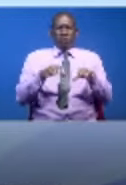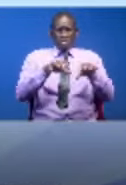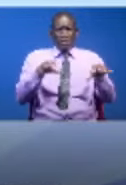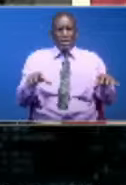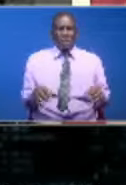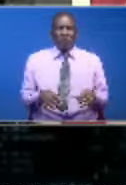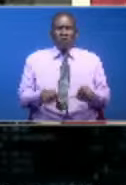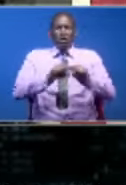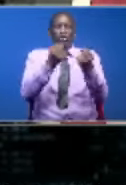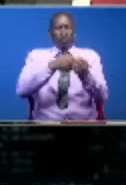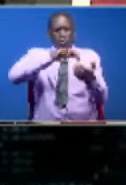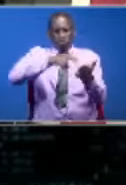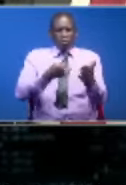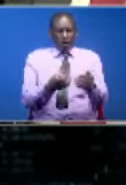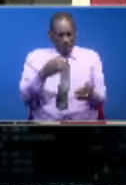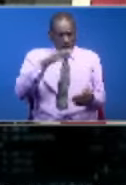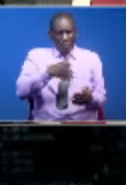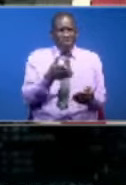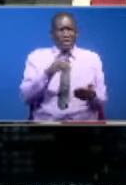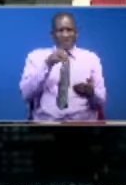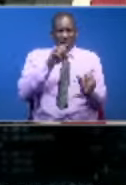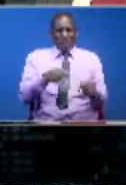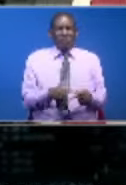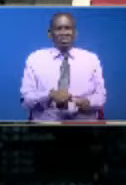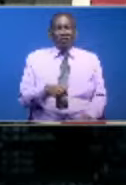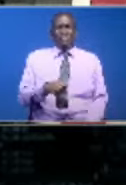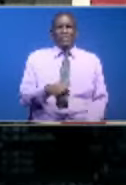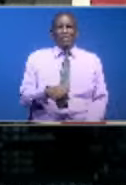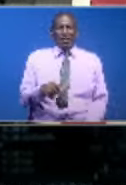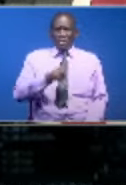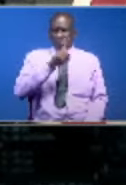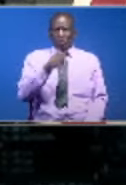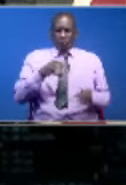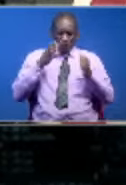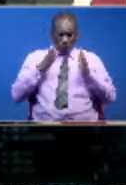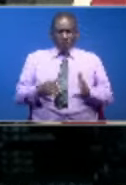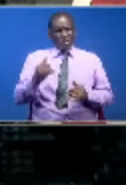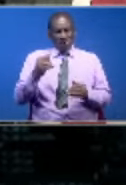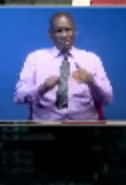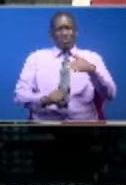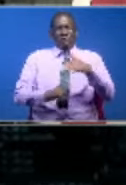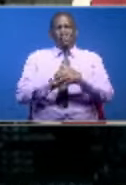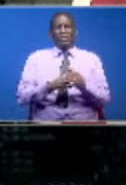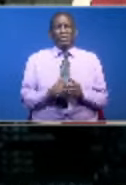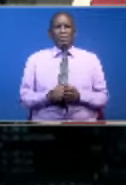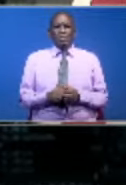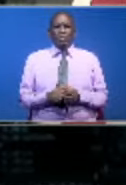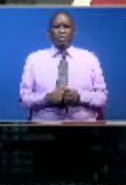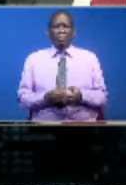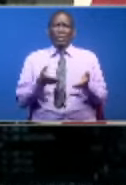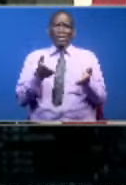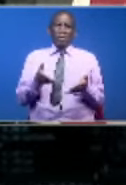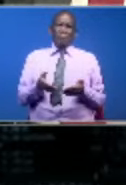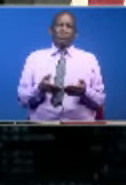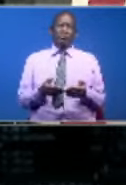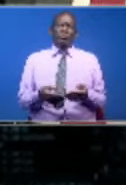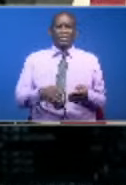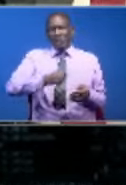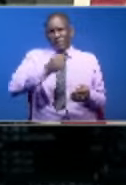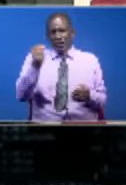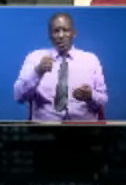the social contract is coming into play. Absolutely. Cecilia, your thoughts on this question of fiscal incentives? Well, there's also the other side of